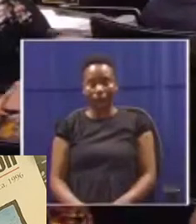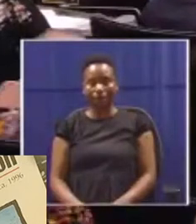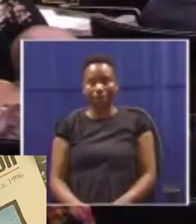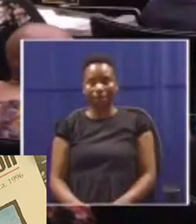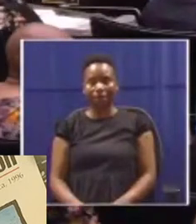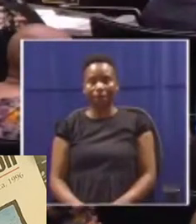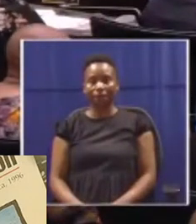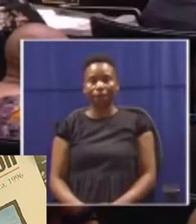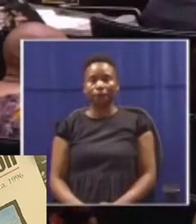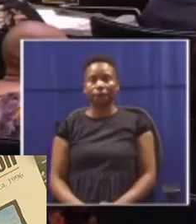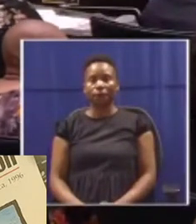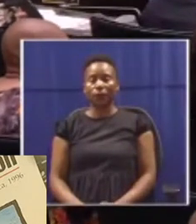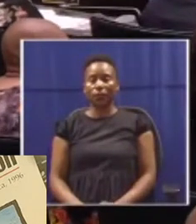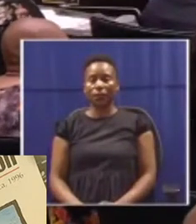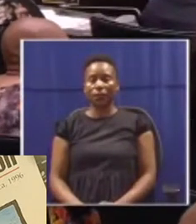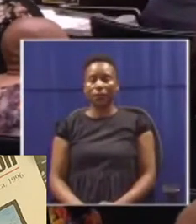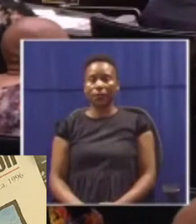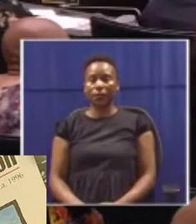Yeah.